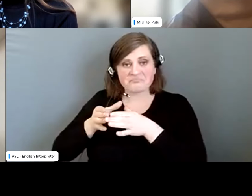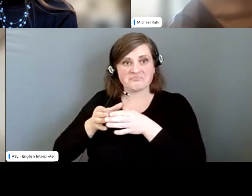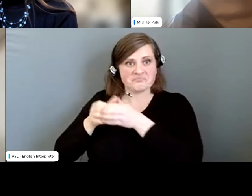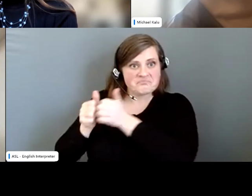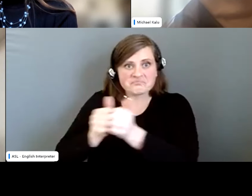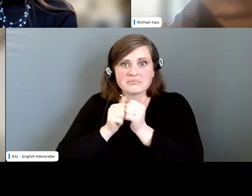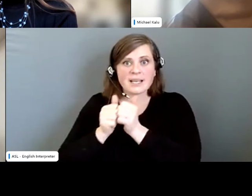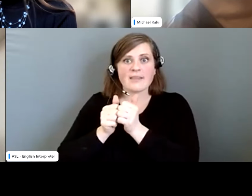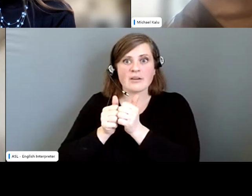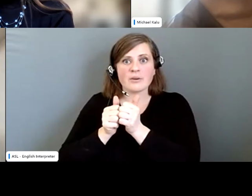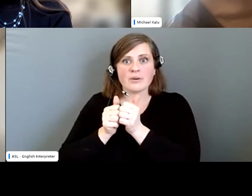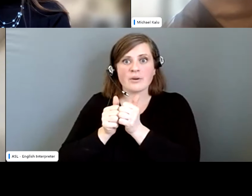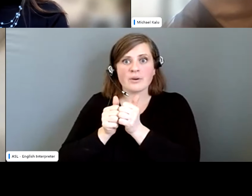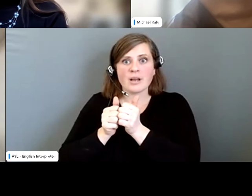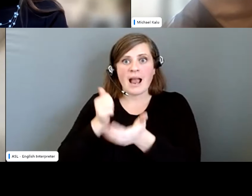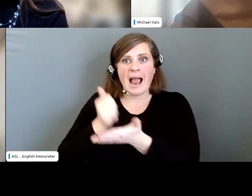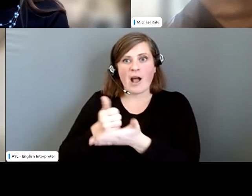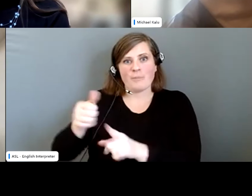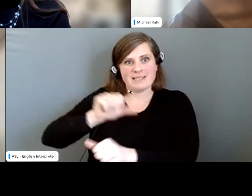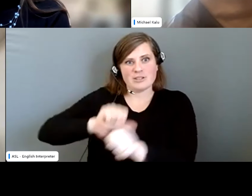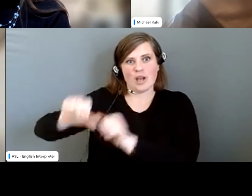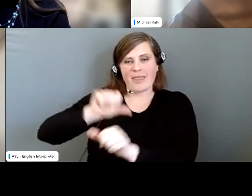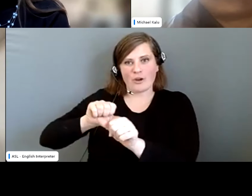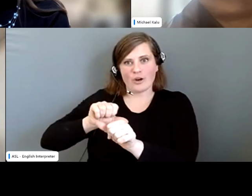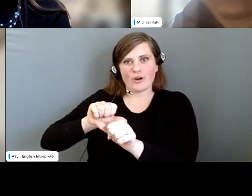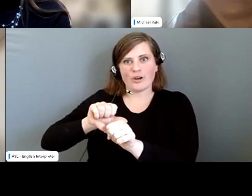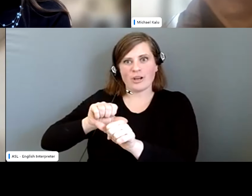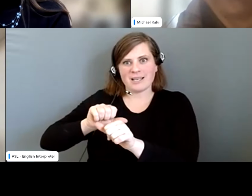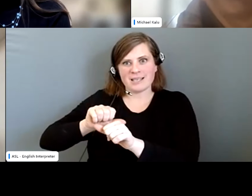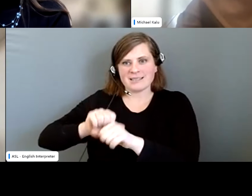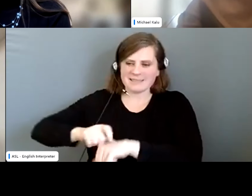of inform, help themselves to start up that